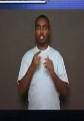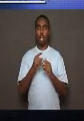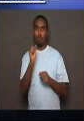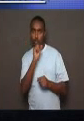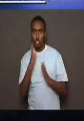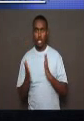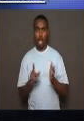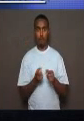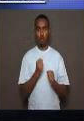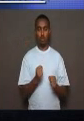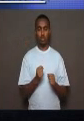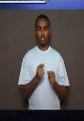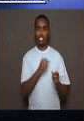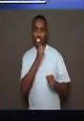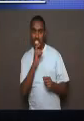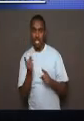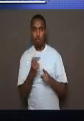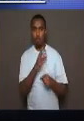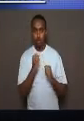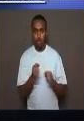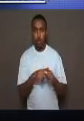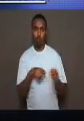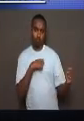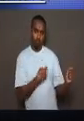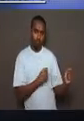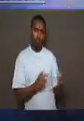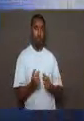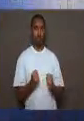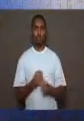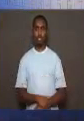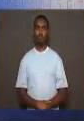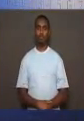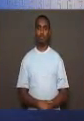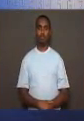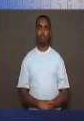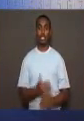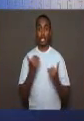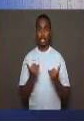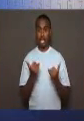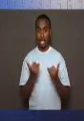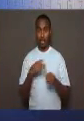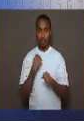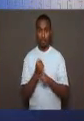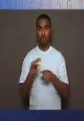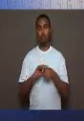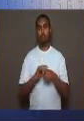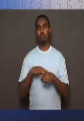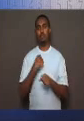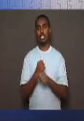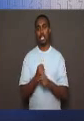could also be a singer or a guitarist. Let us do an